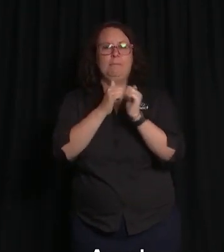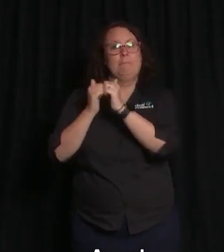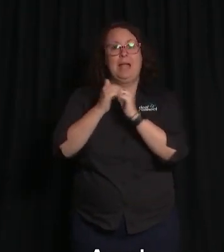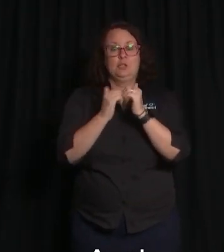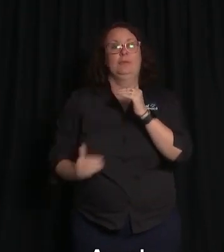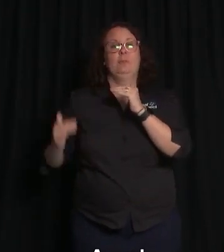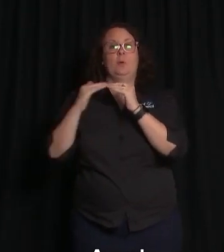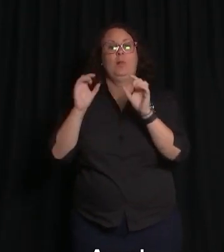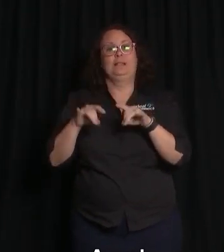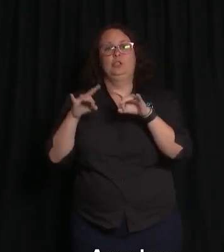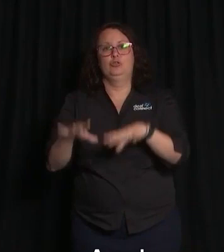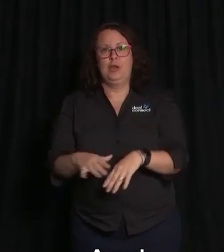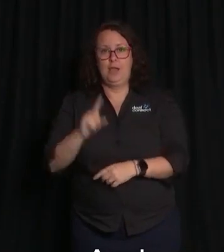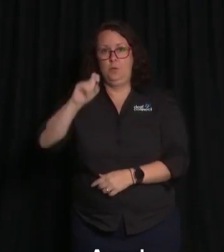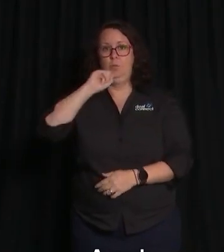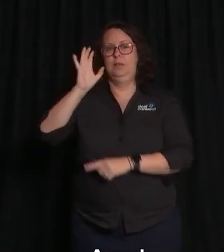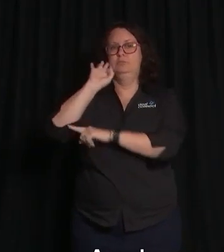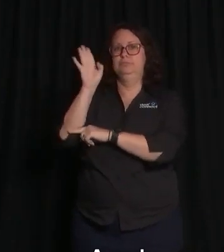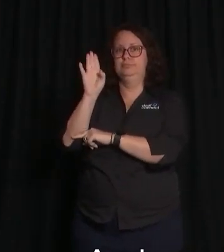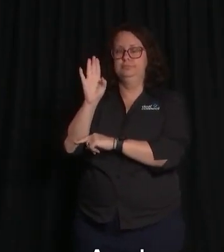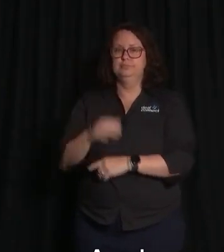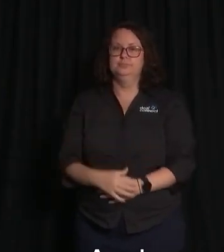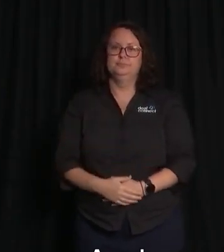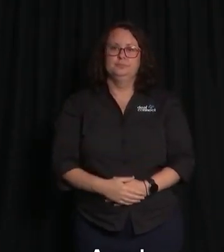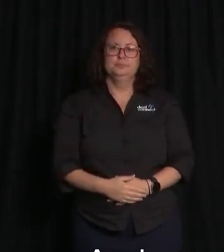final keynote address for the day. Could you please welcome Jacob White?